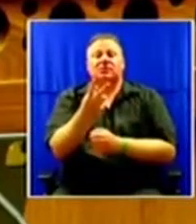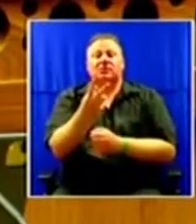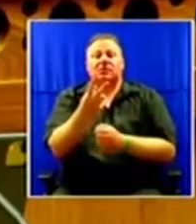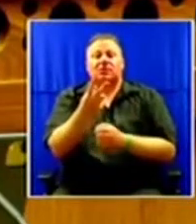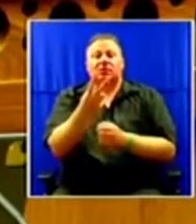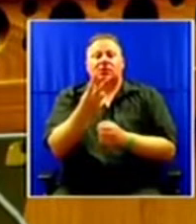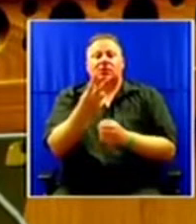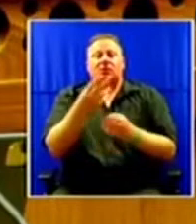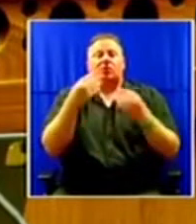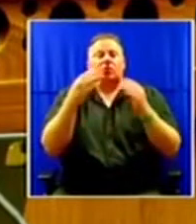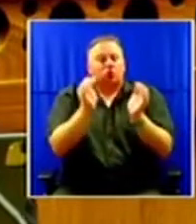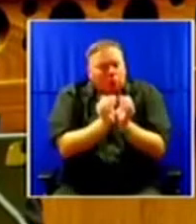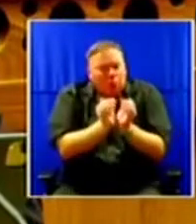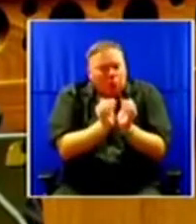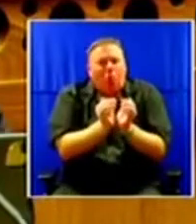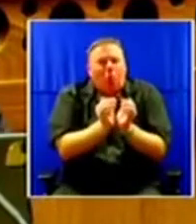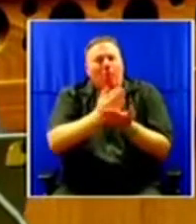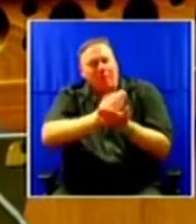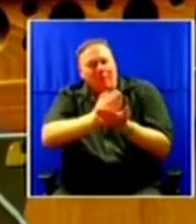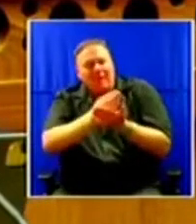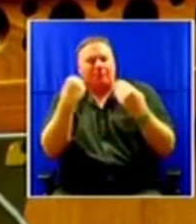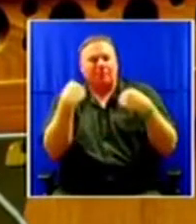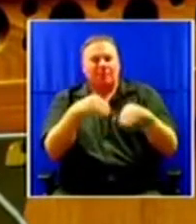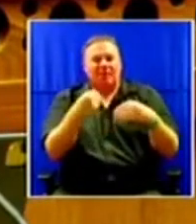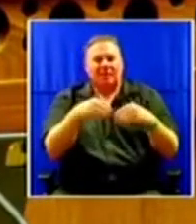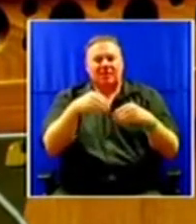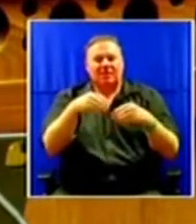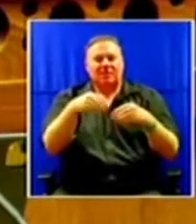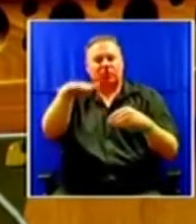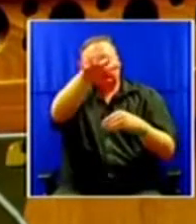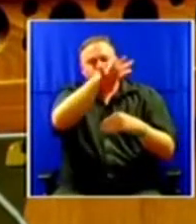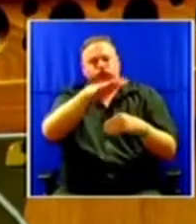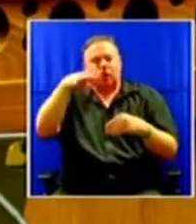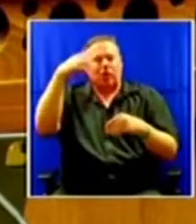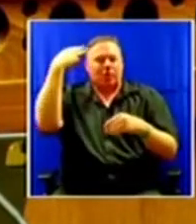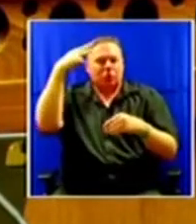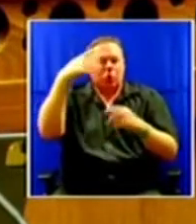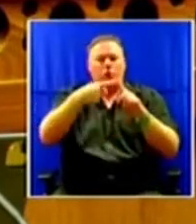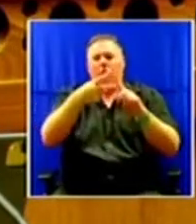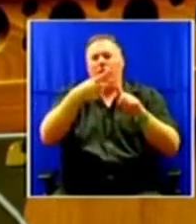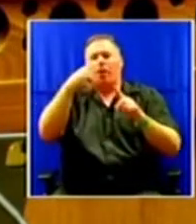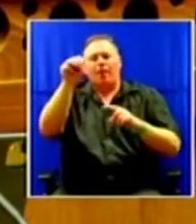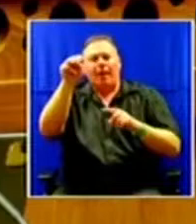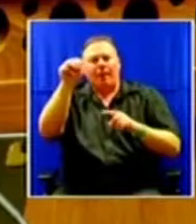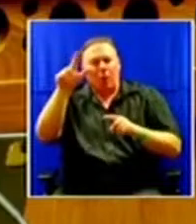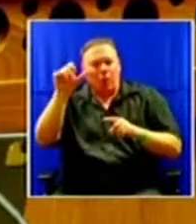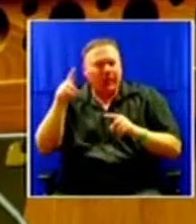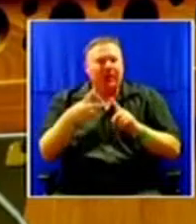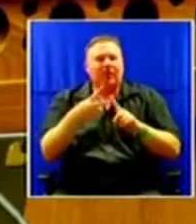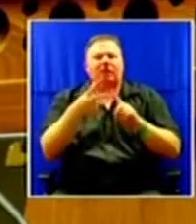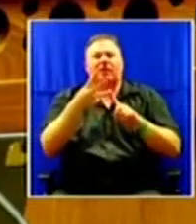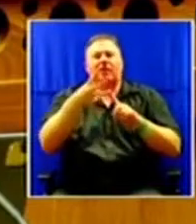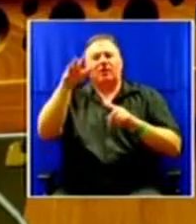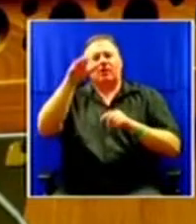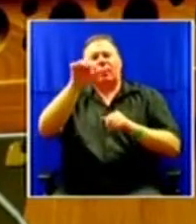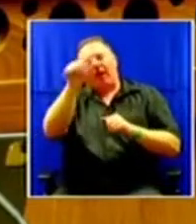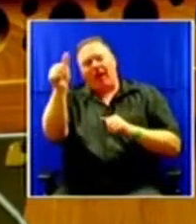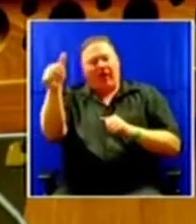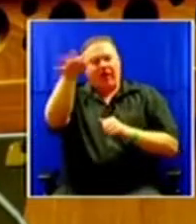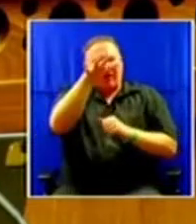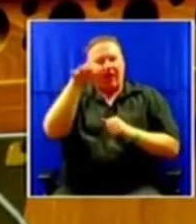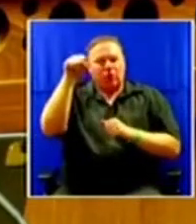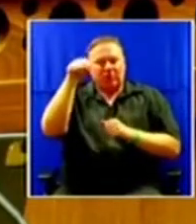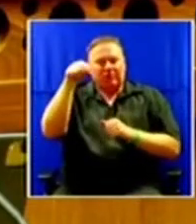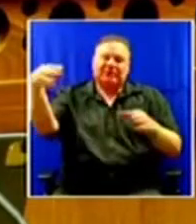medium enterprises, largely in the Pretoria area, Mamelodi, Esterus, and places like that, coming to the